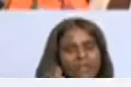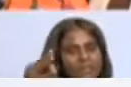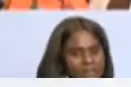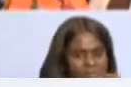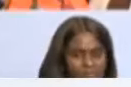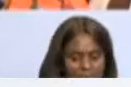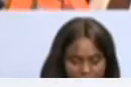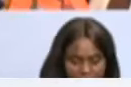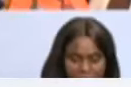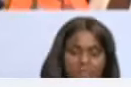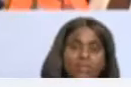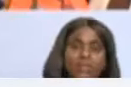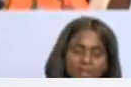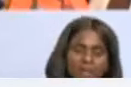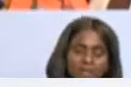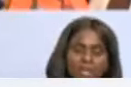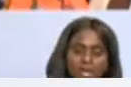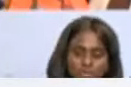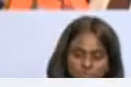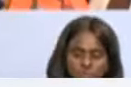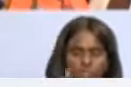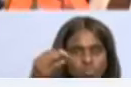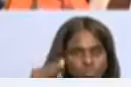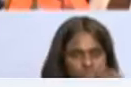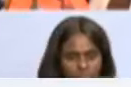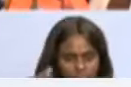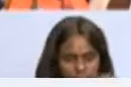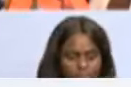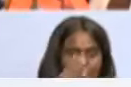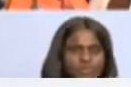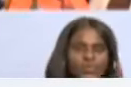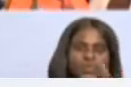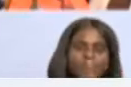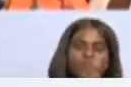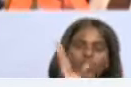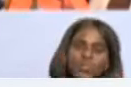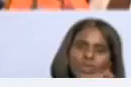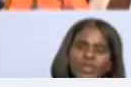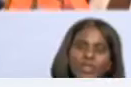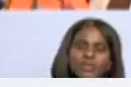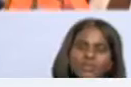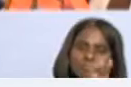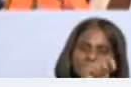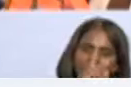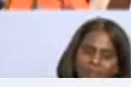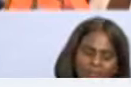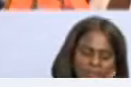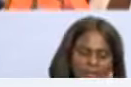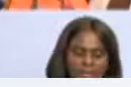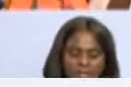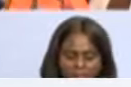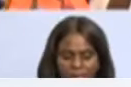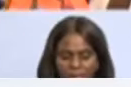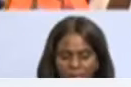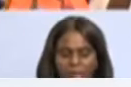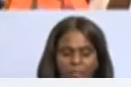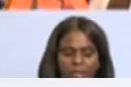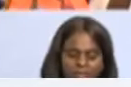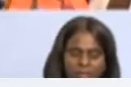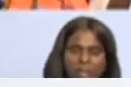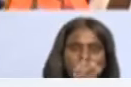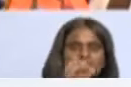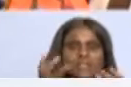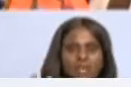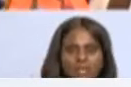year, new courts have been constructed in Solwezi, Kasama, Mansa, Chinsali districts.